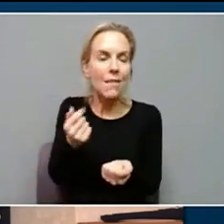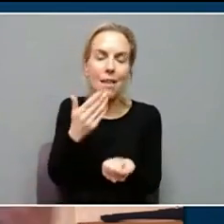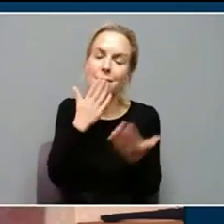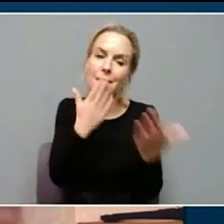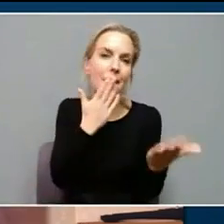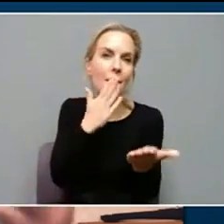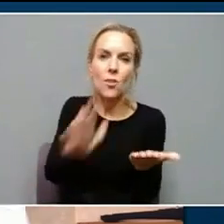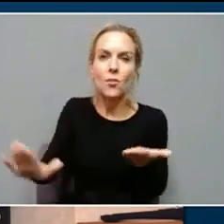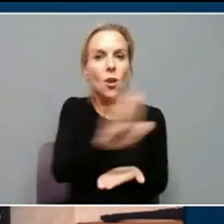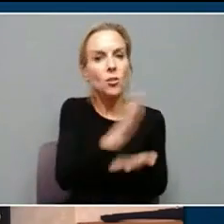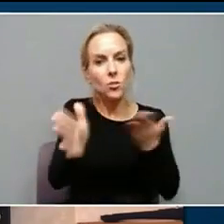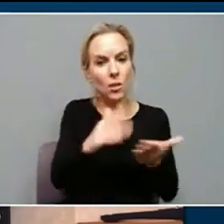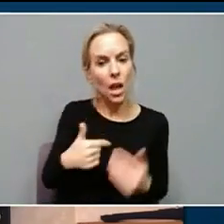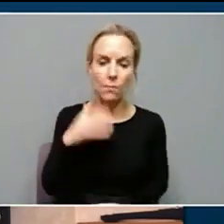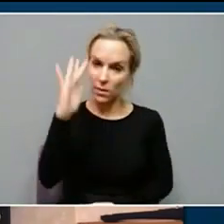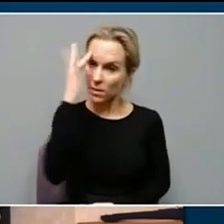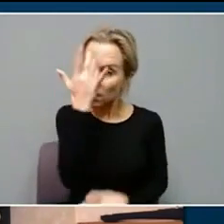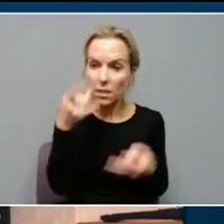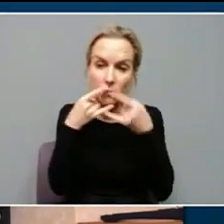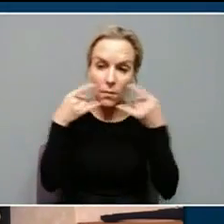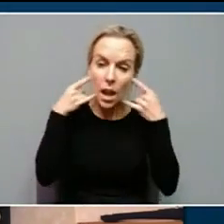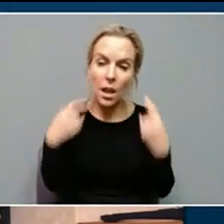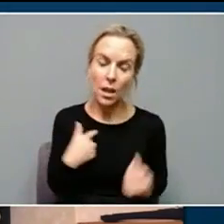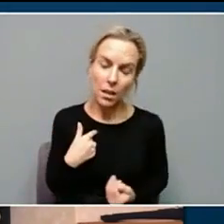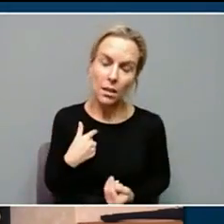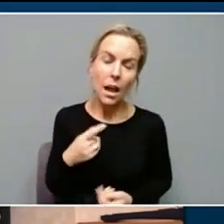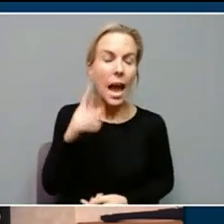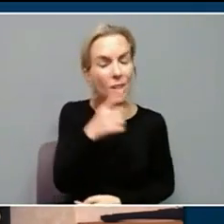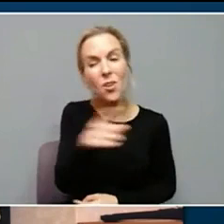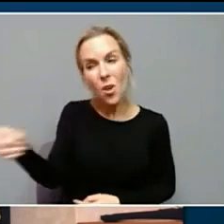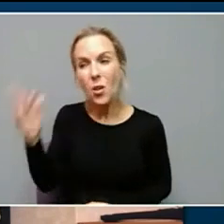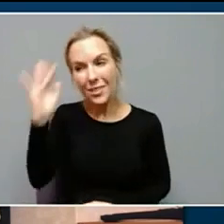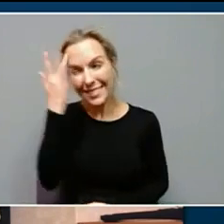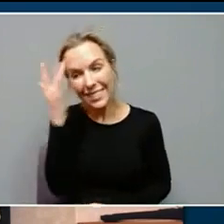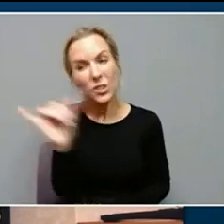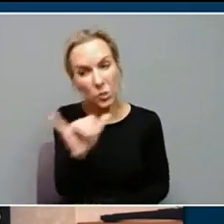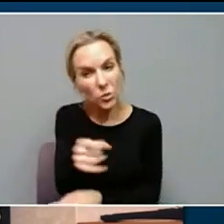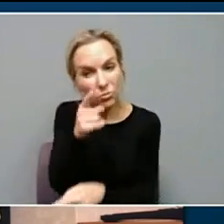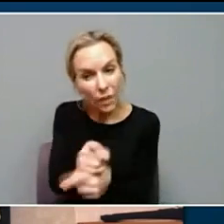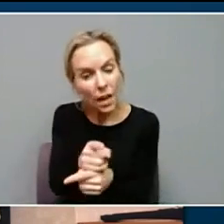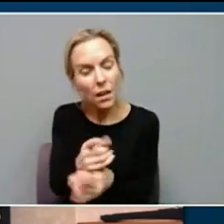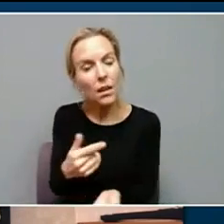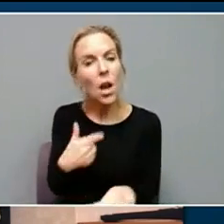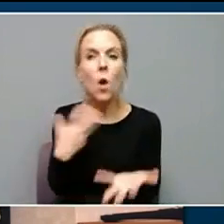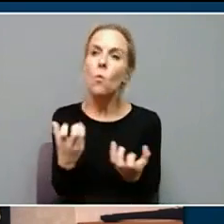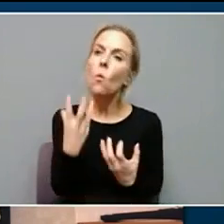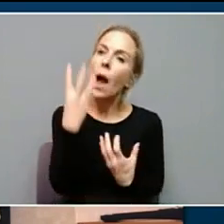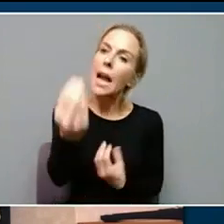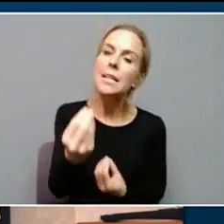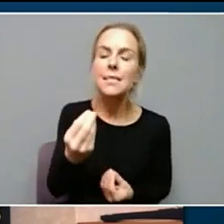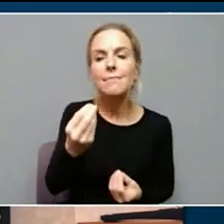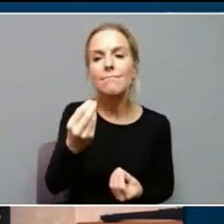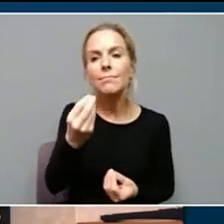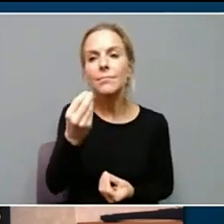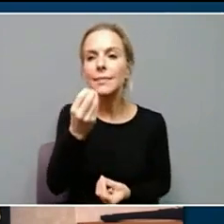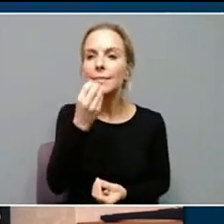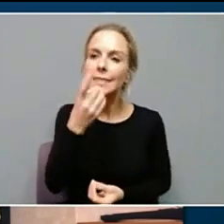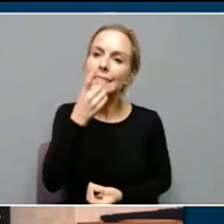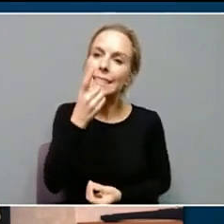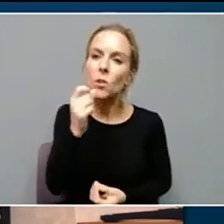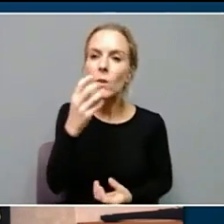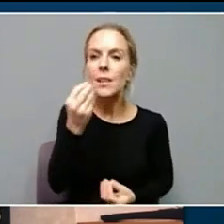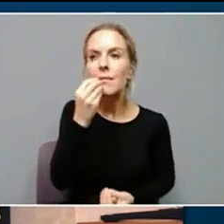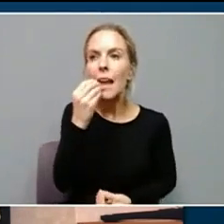getting tired of wearing this, and I think everybody else is too. I'd like to go out to dinner and not have to eat outside, even if it's in the